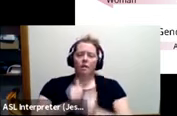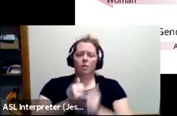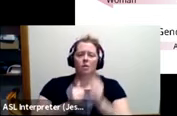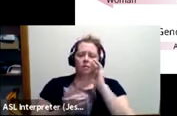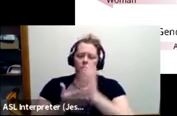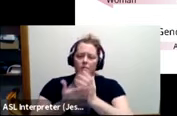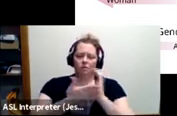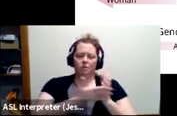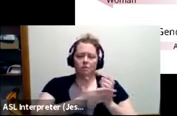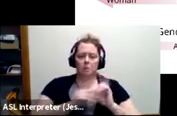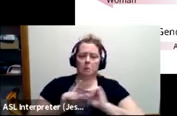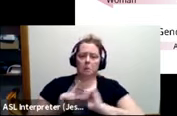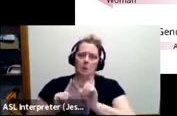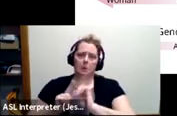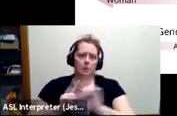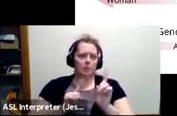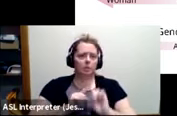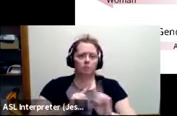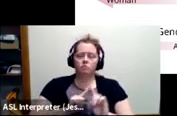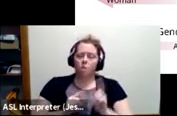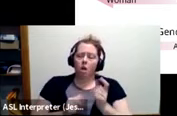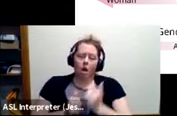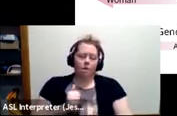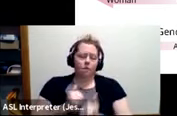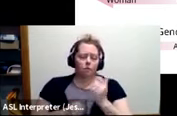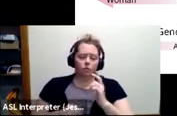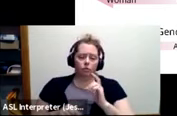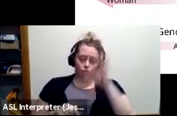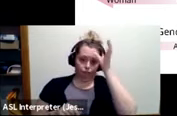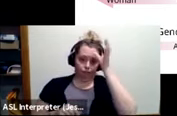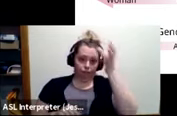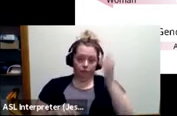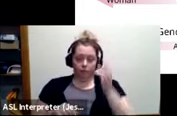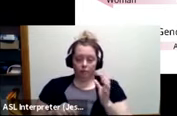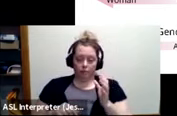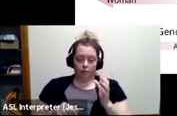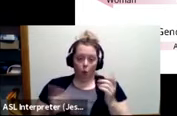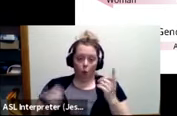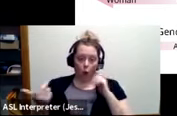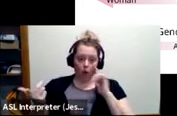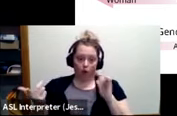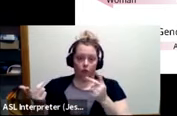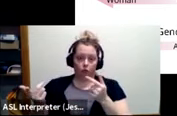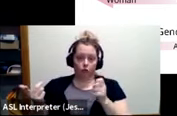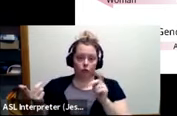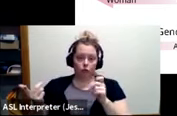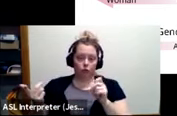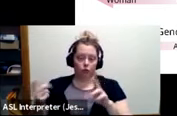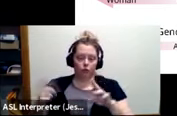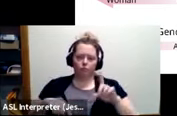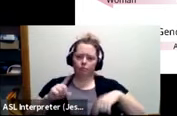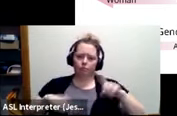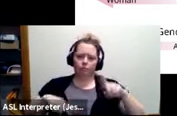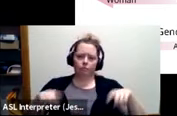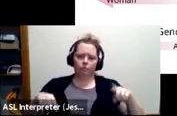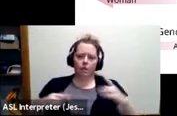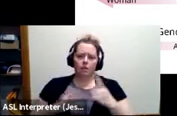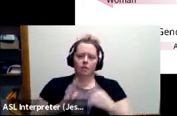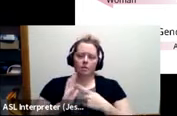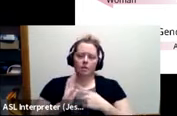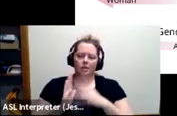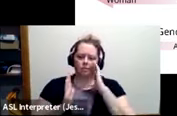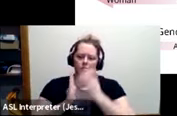concept of gender. People who are gender fluid may fluctuate between genders, and a person's gender identity may